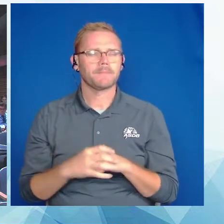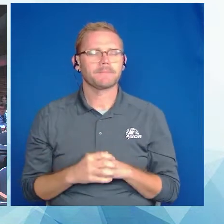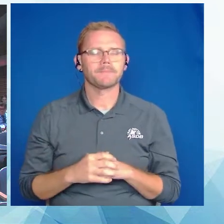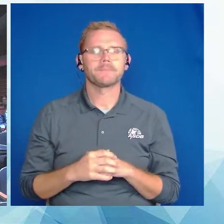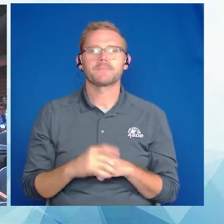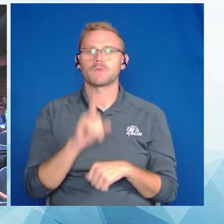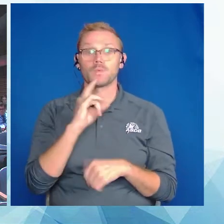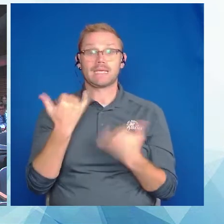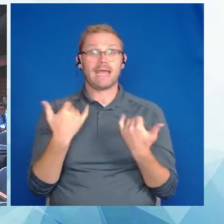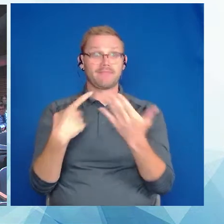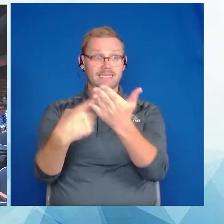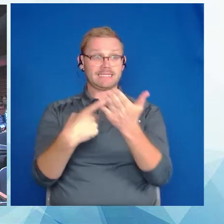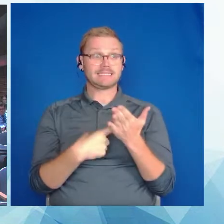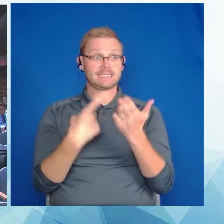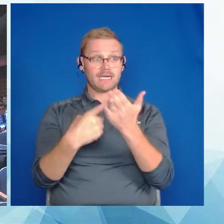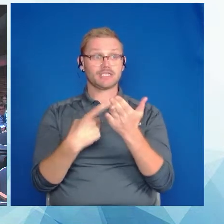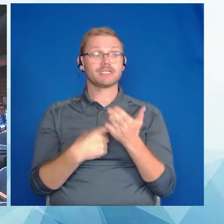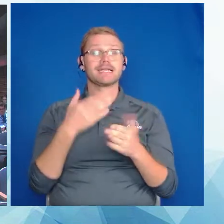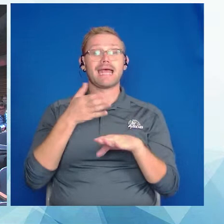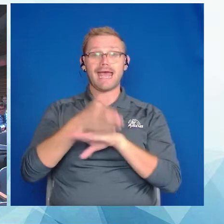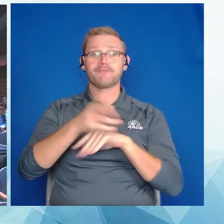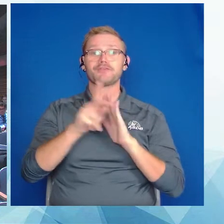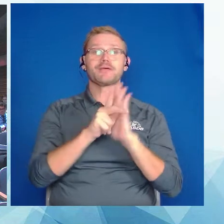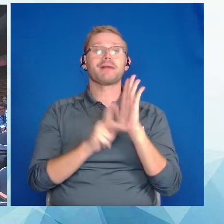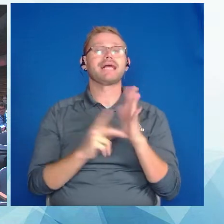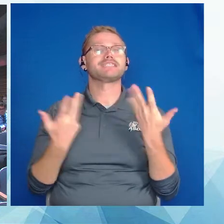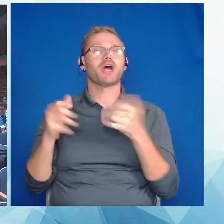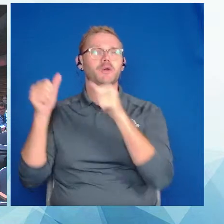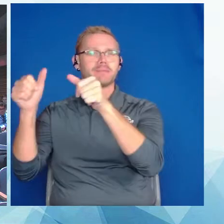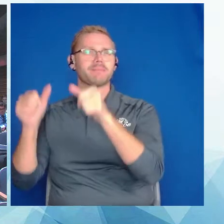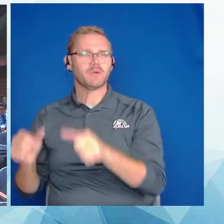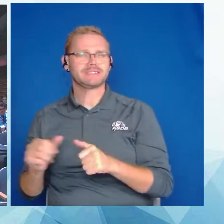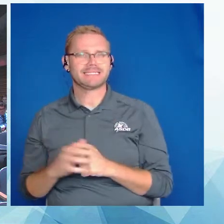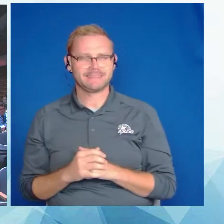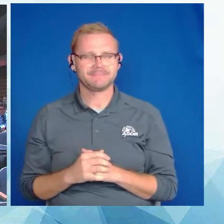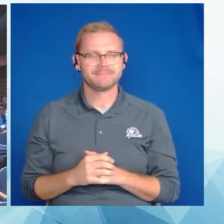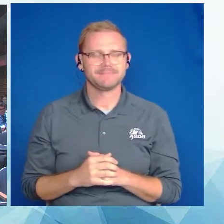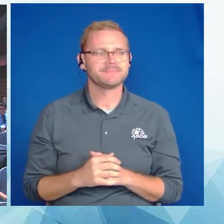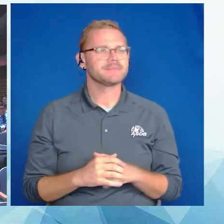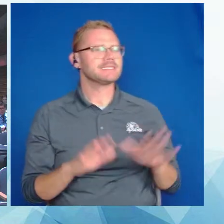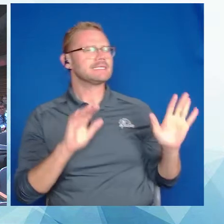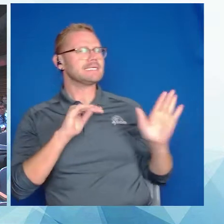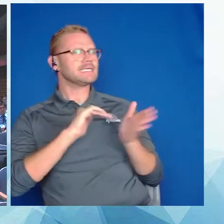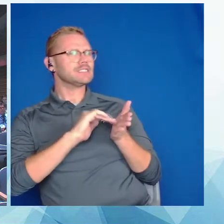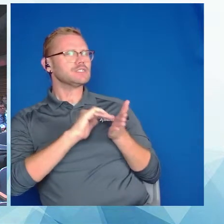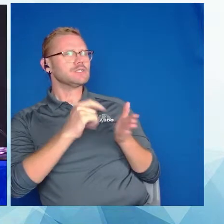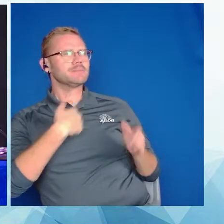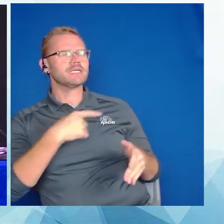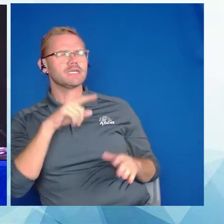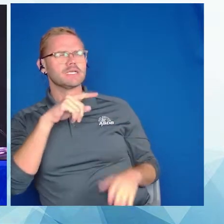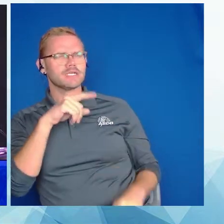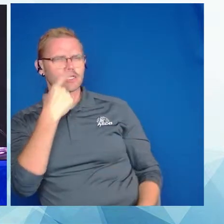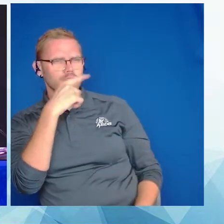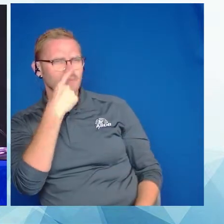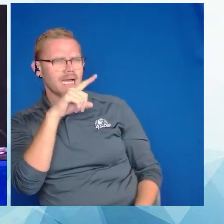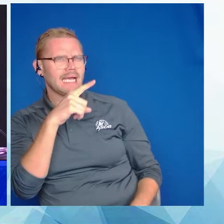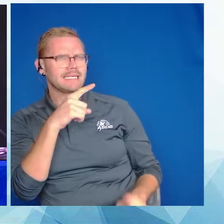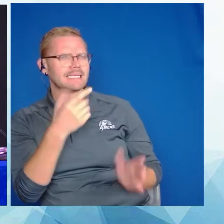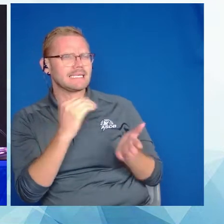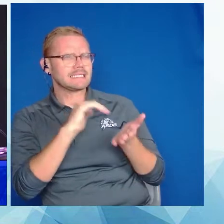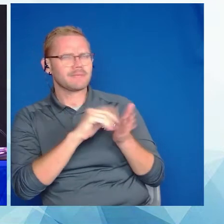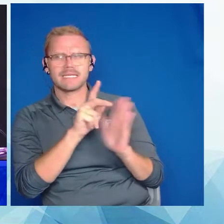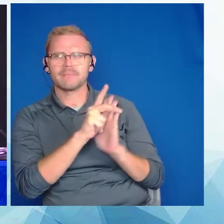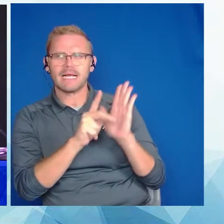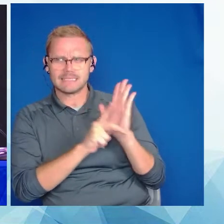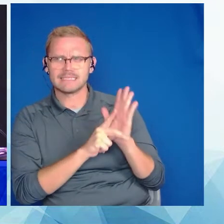we had this discussion after the policies were already posted. Excuse me. Suke, can you please repeat which policy you were just talking about? Yes,